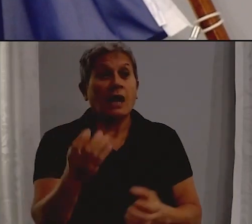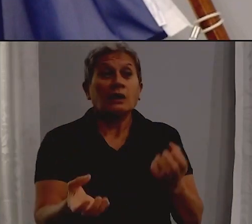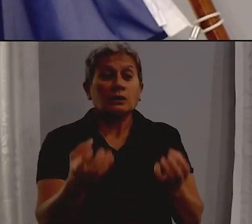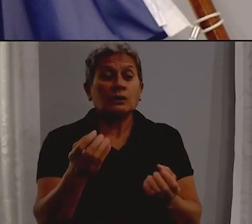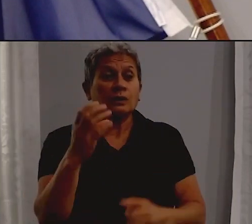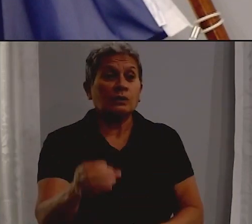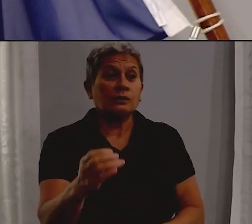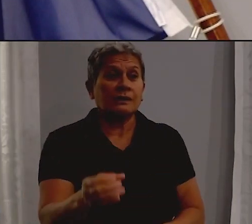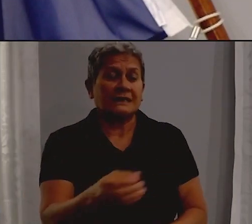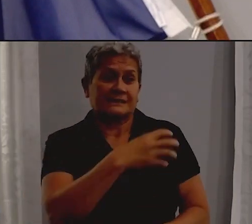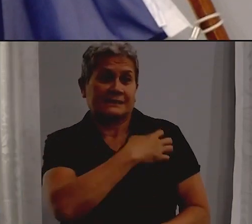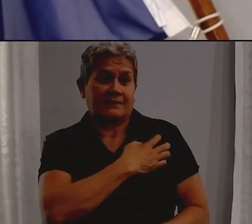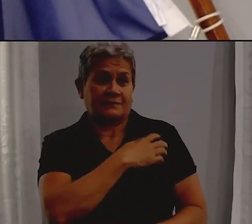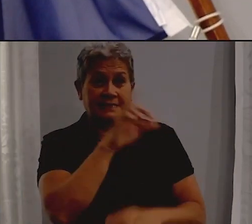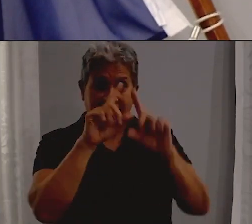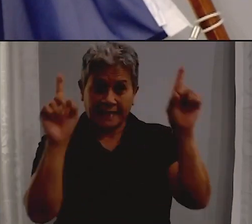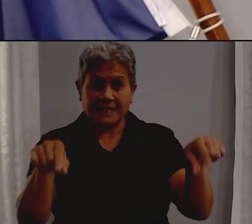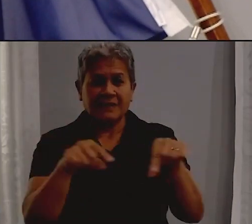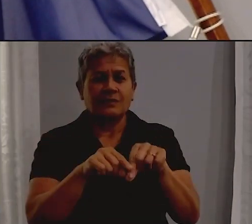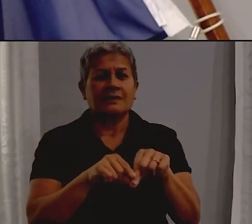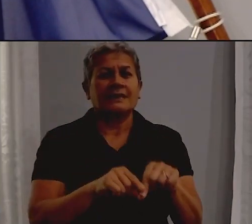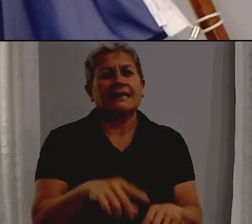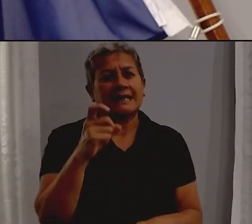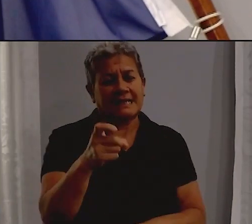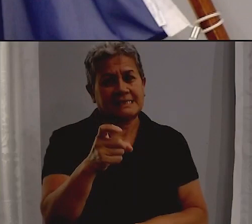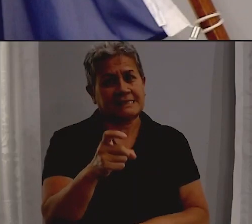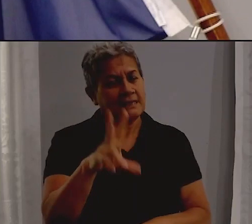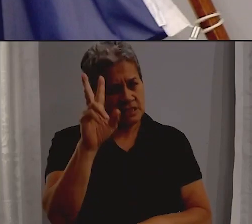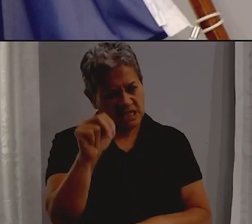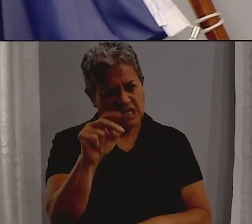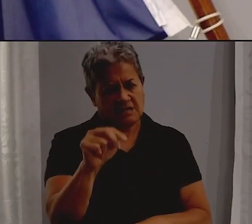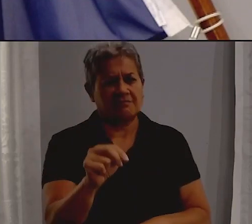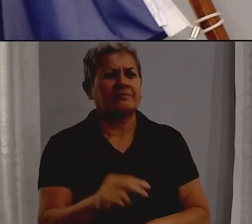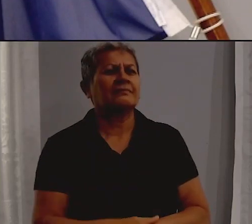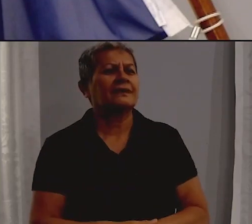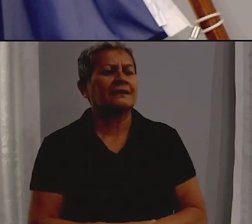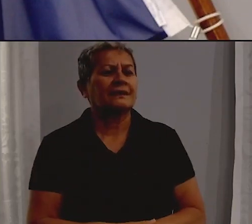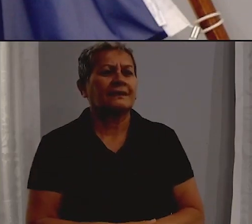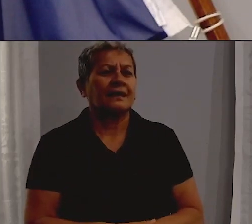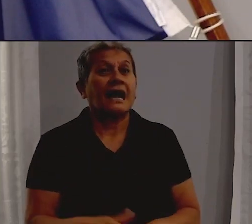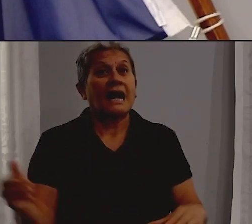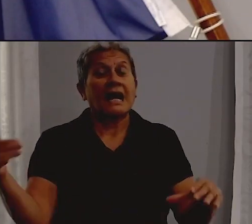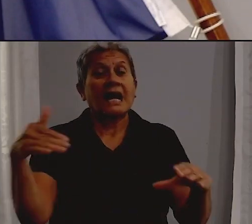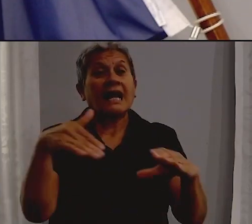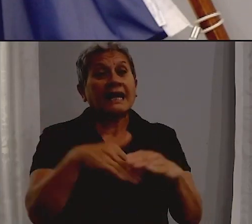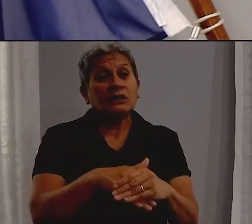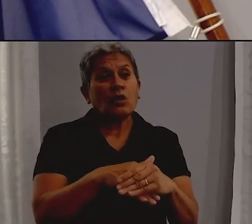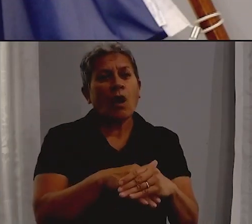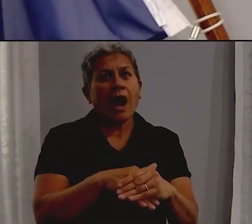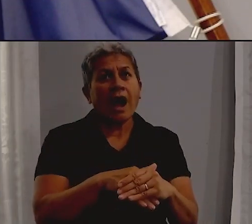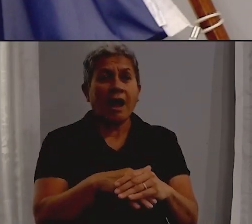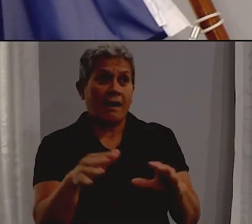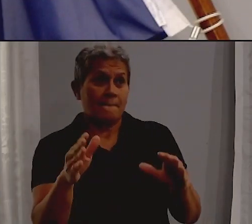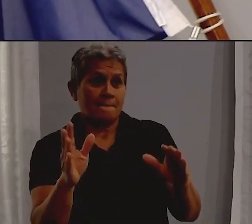be mandatory for certain facilities and encouraged at all business and facilities. Indoor facilities that